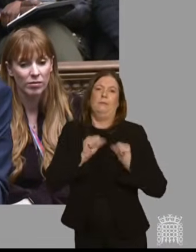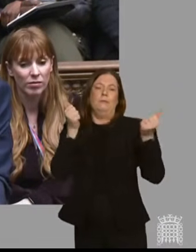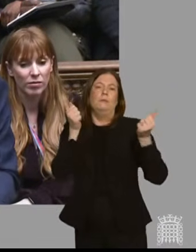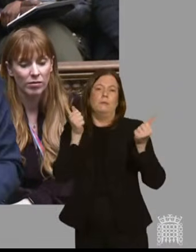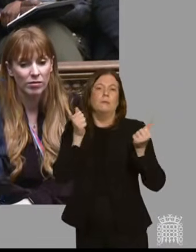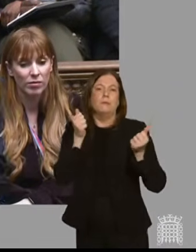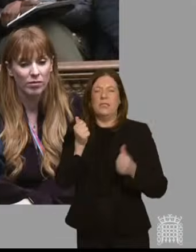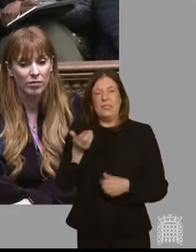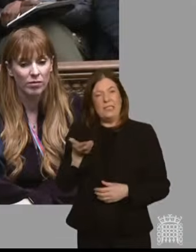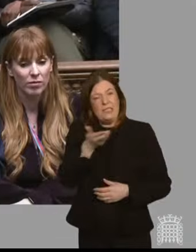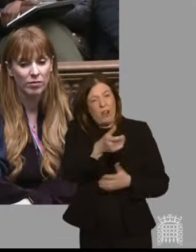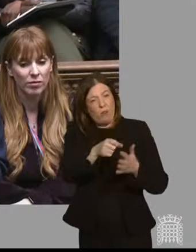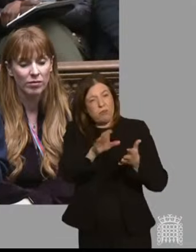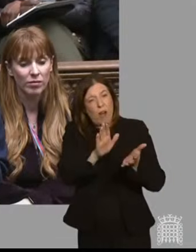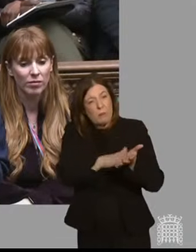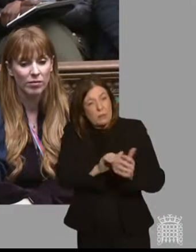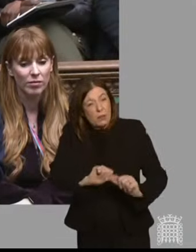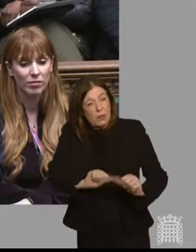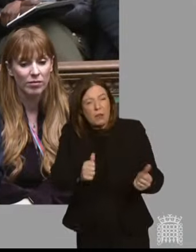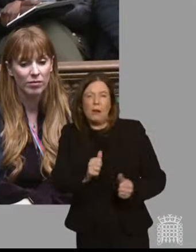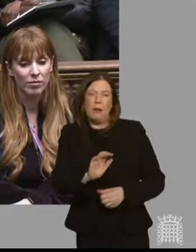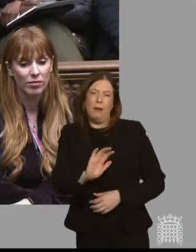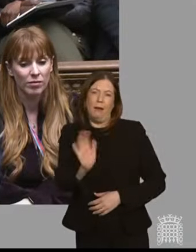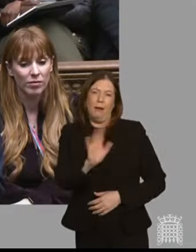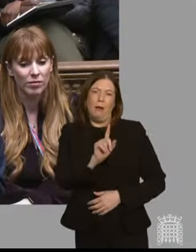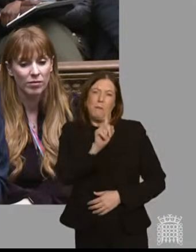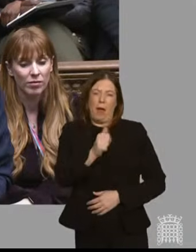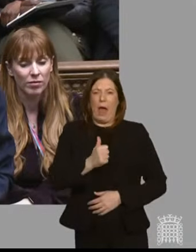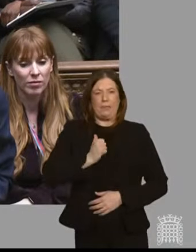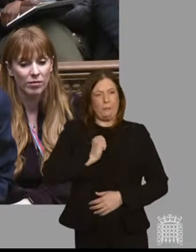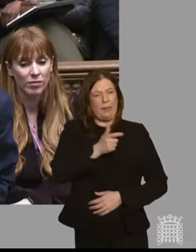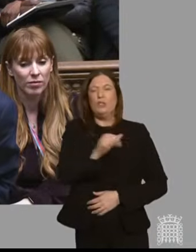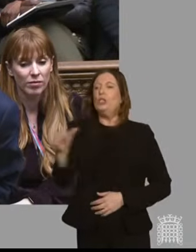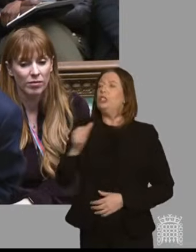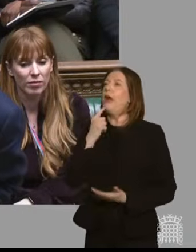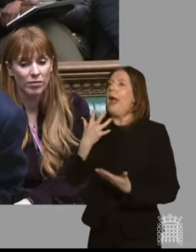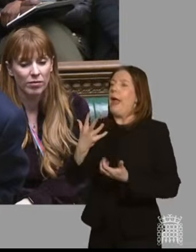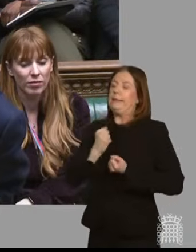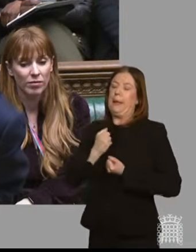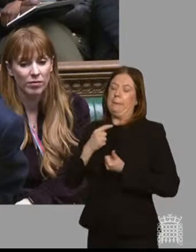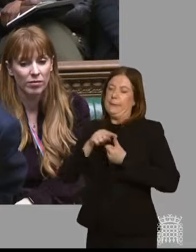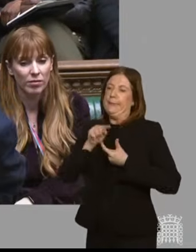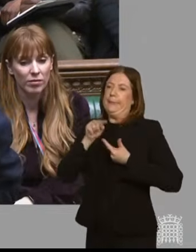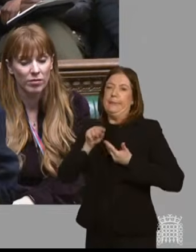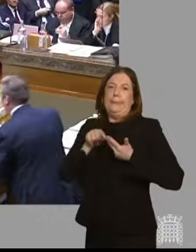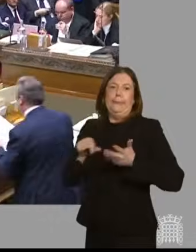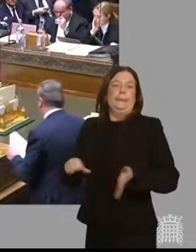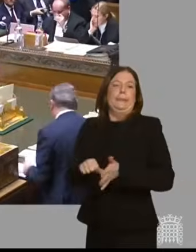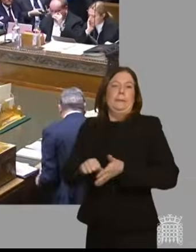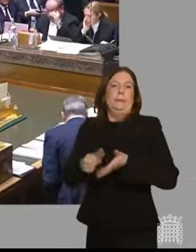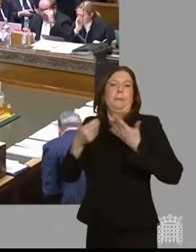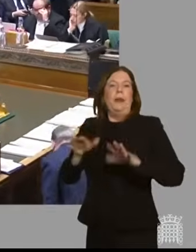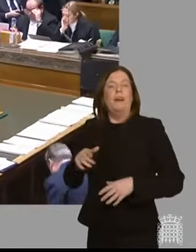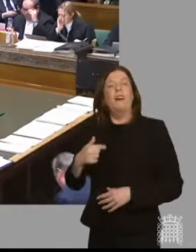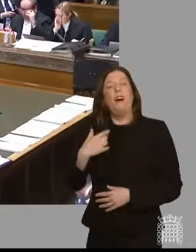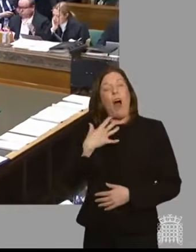So doesn't think it would be great if, just for once, the Tories actually took some responsibility.